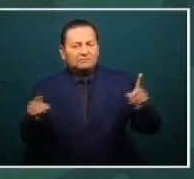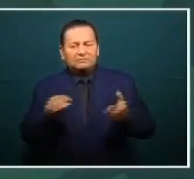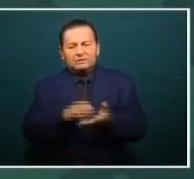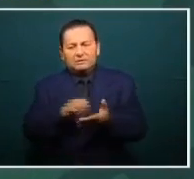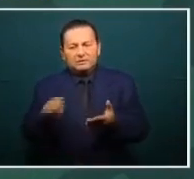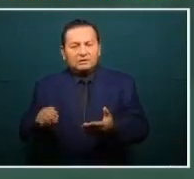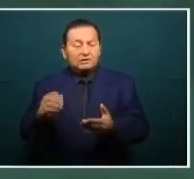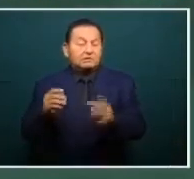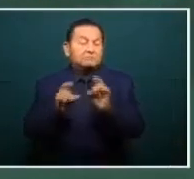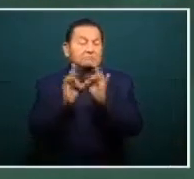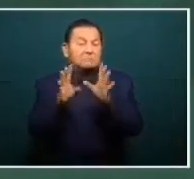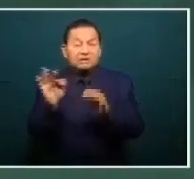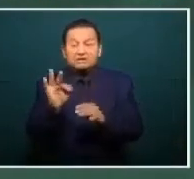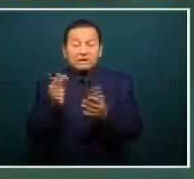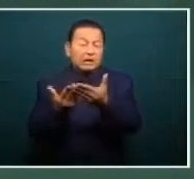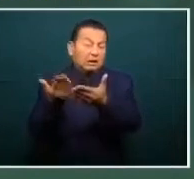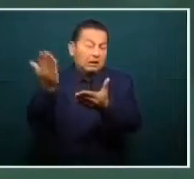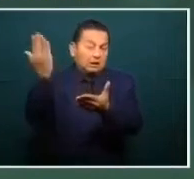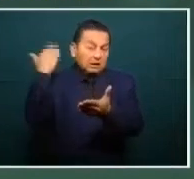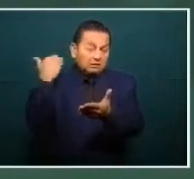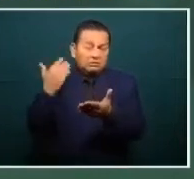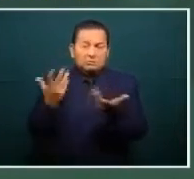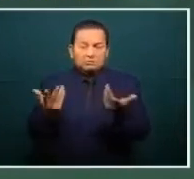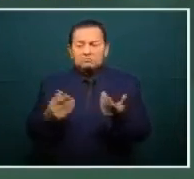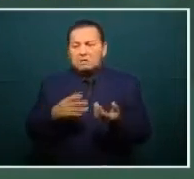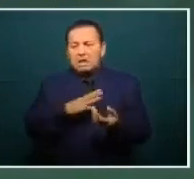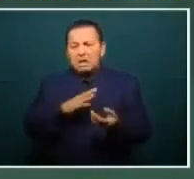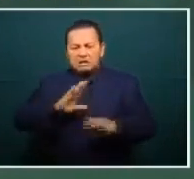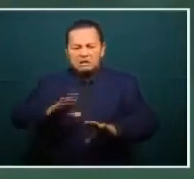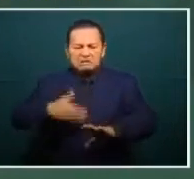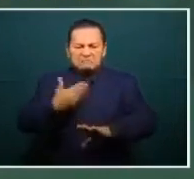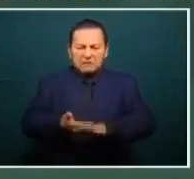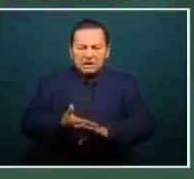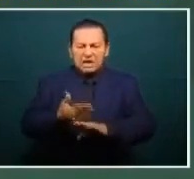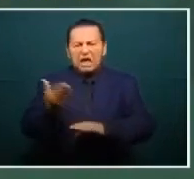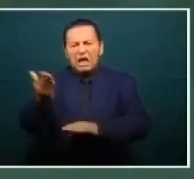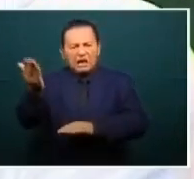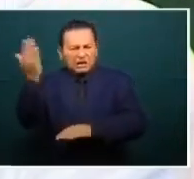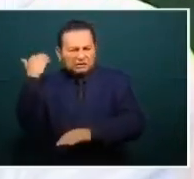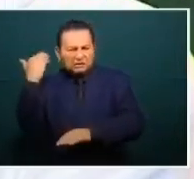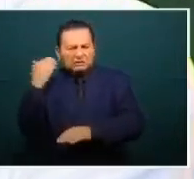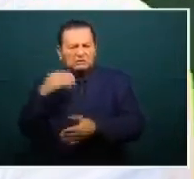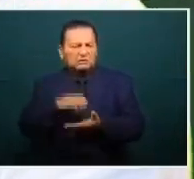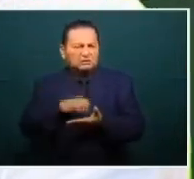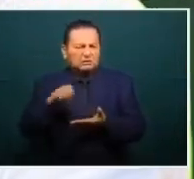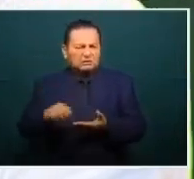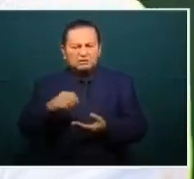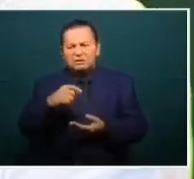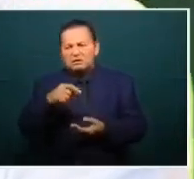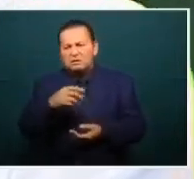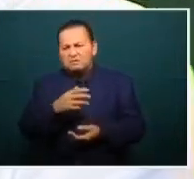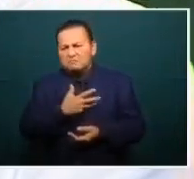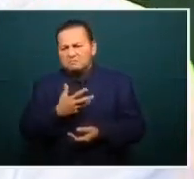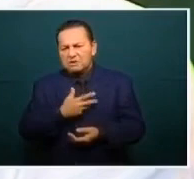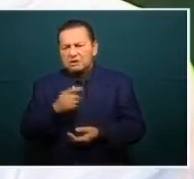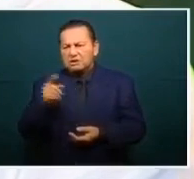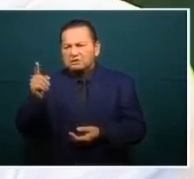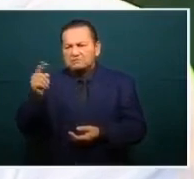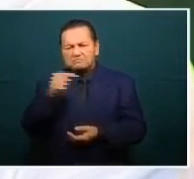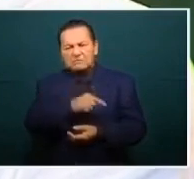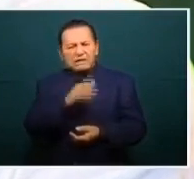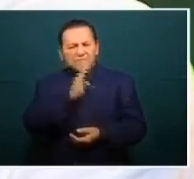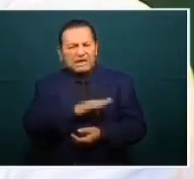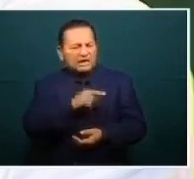There's new conditions, there's different conditions. But if they did that before, they took a campaign